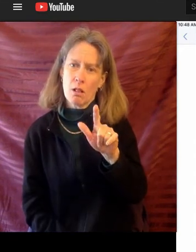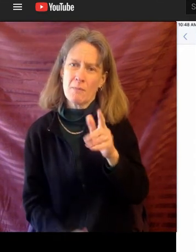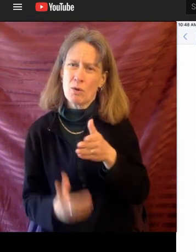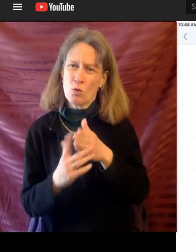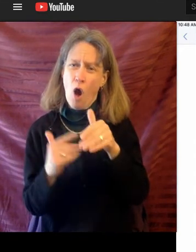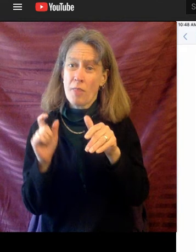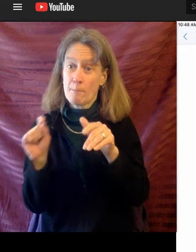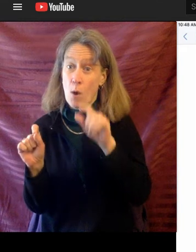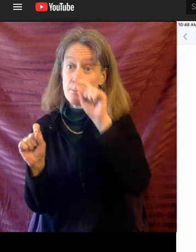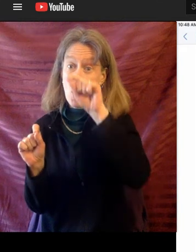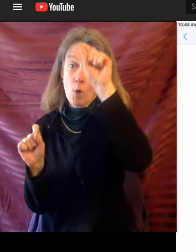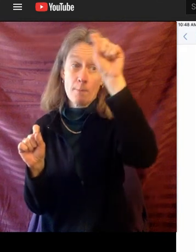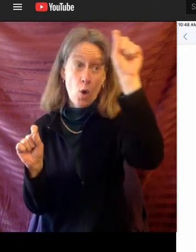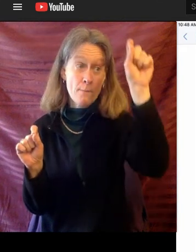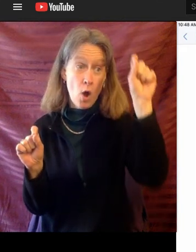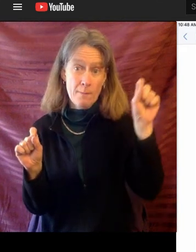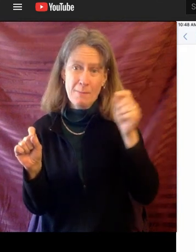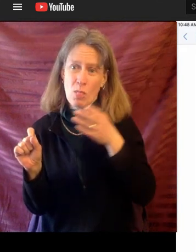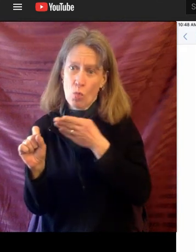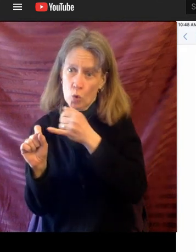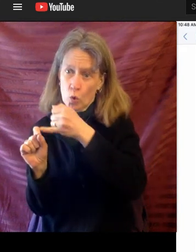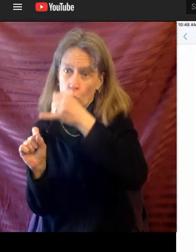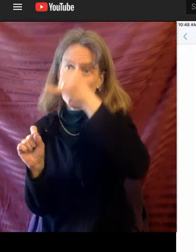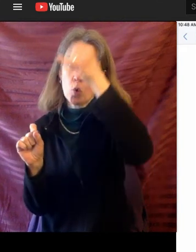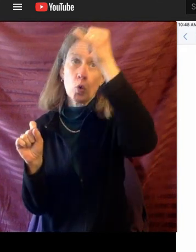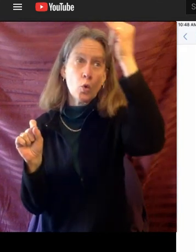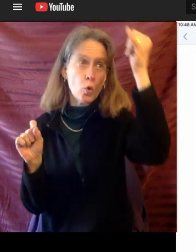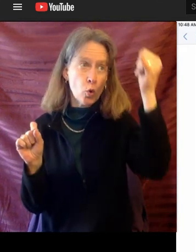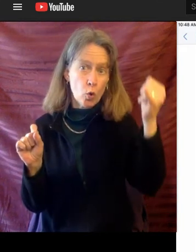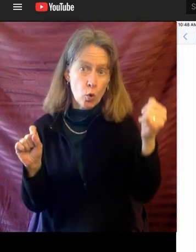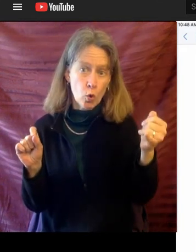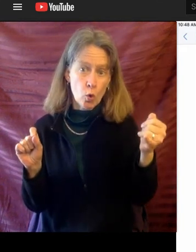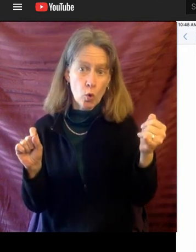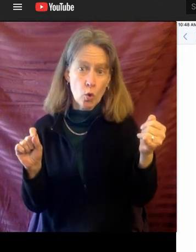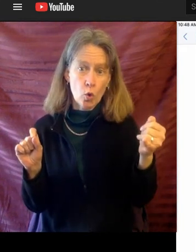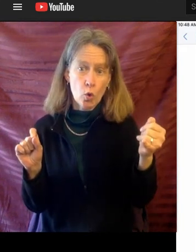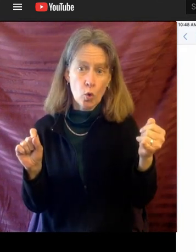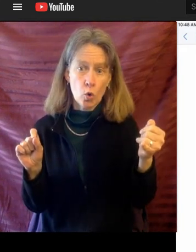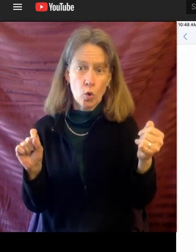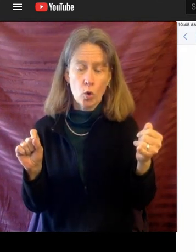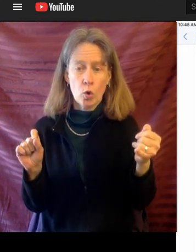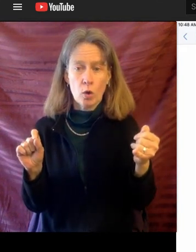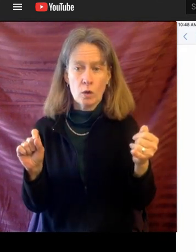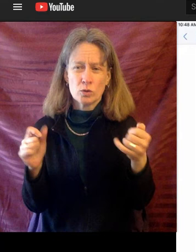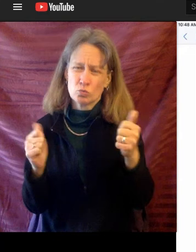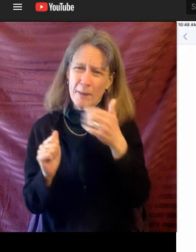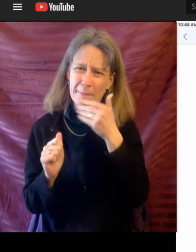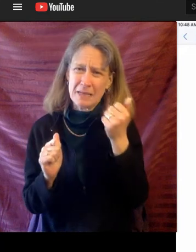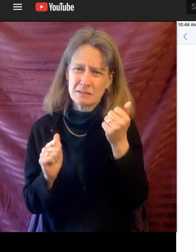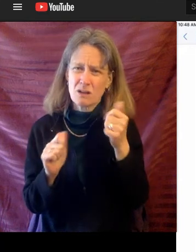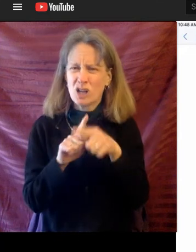just draw it to the best that you can. Maybe I'll draw a line that goes through here as well.